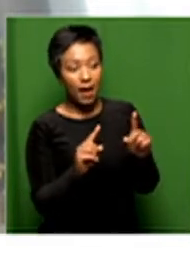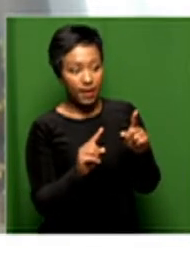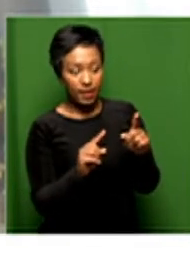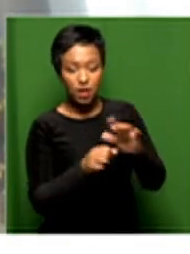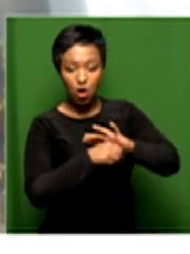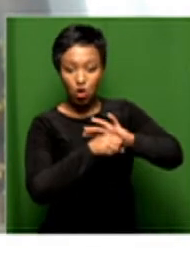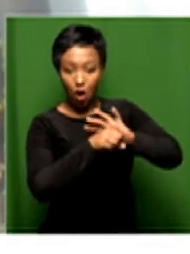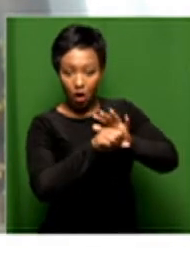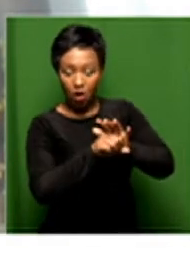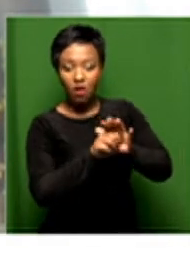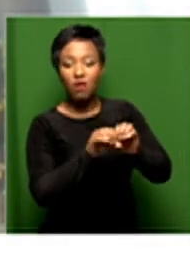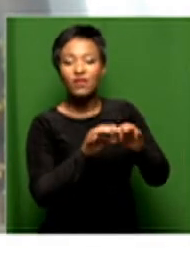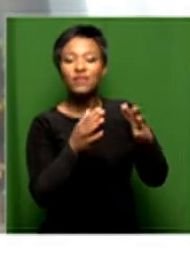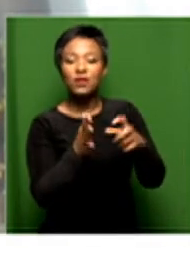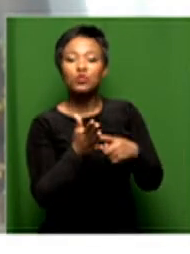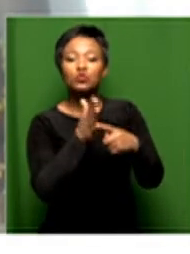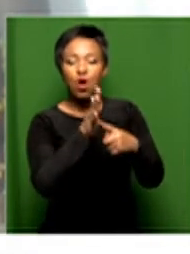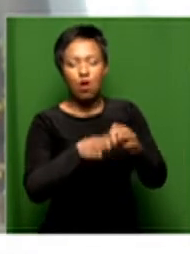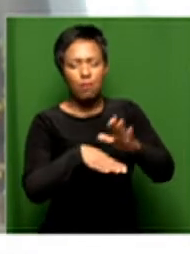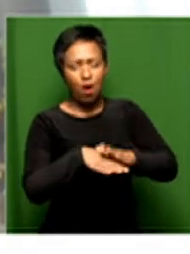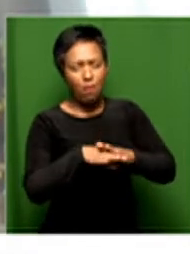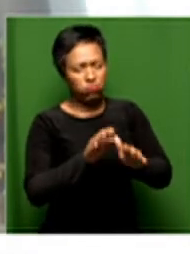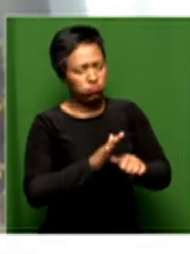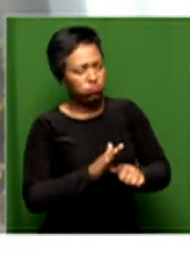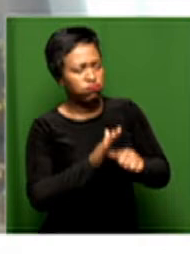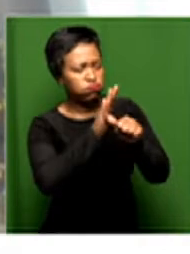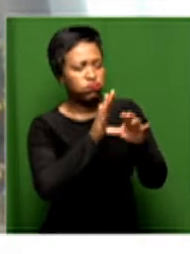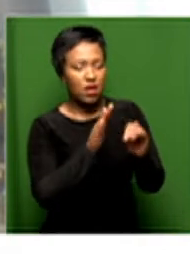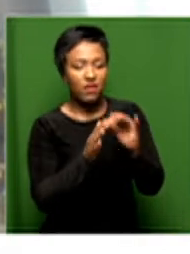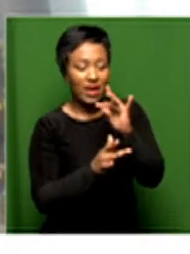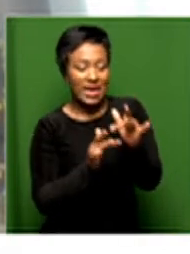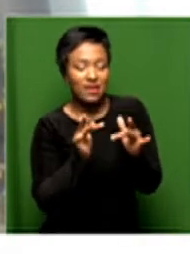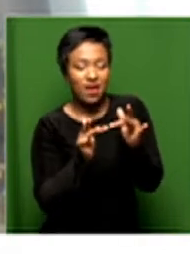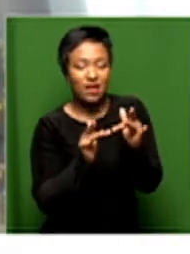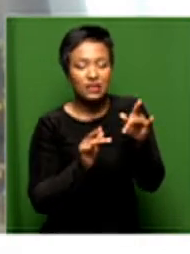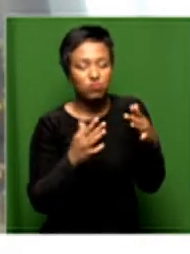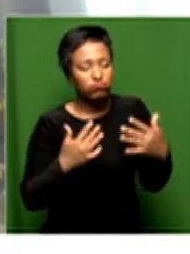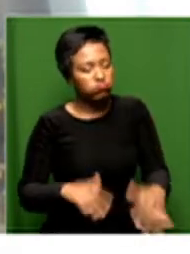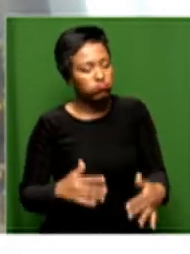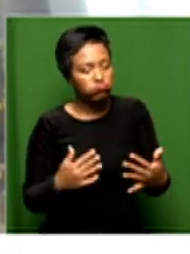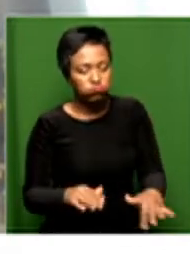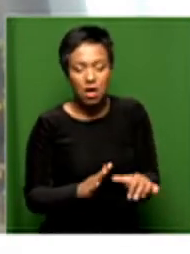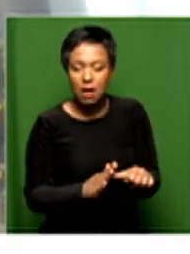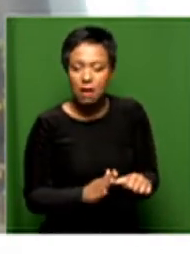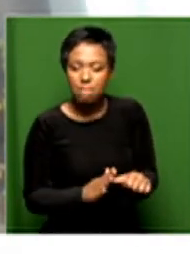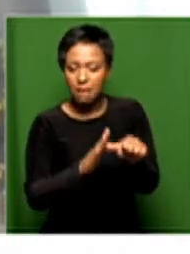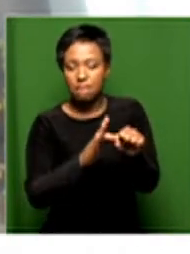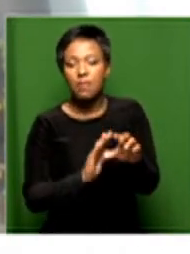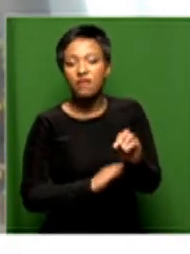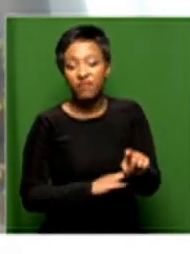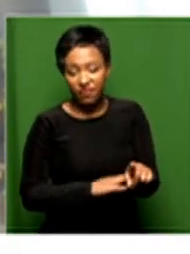only exacerbated the need and has put internet connectivity front and center,